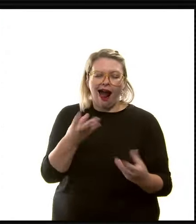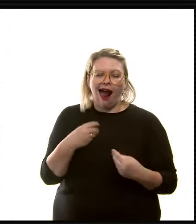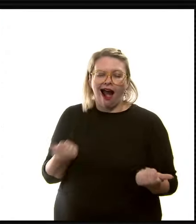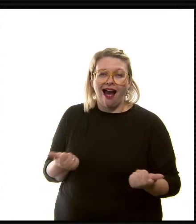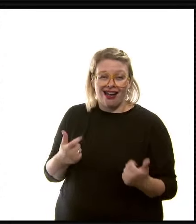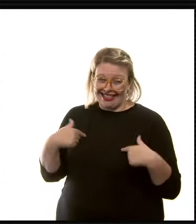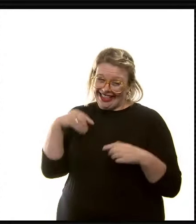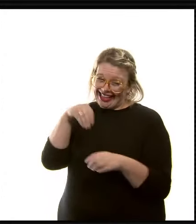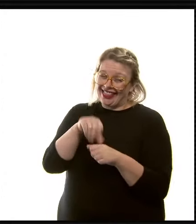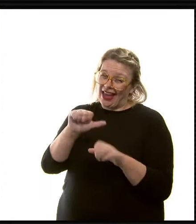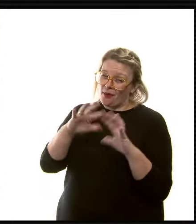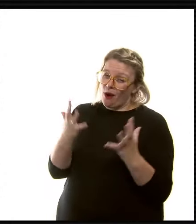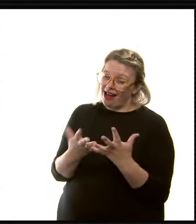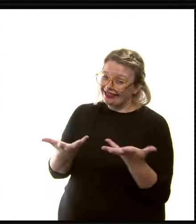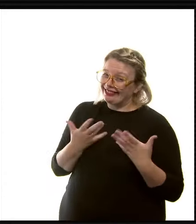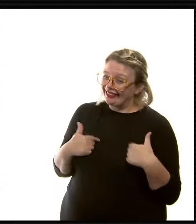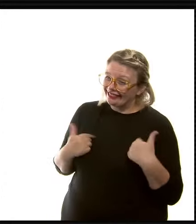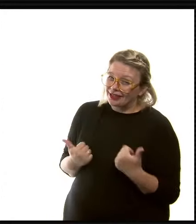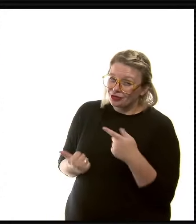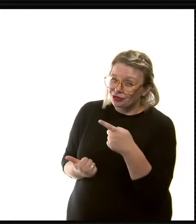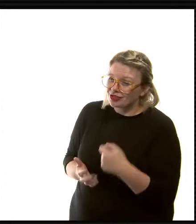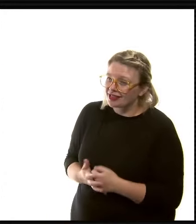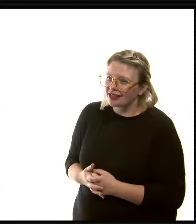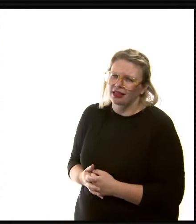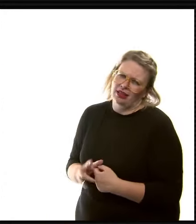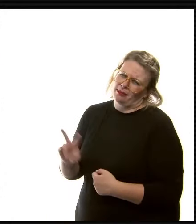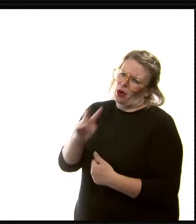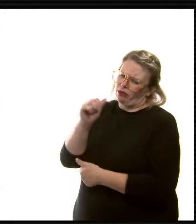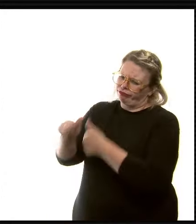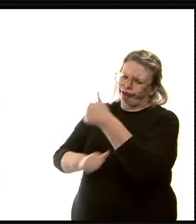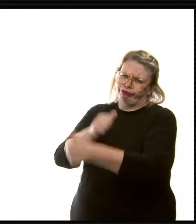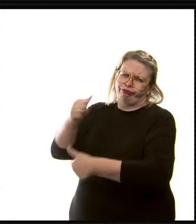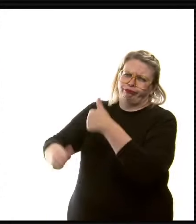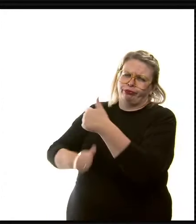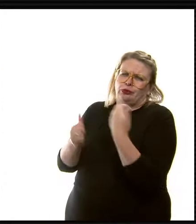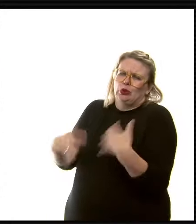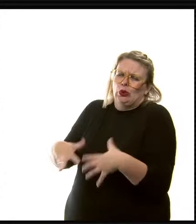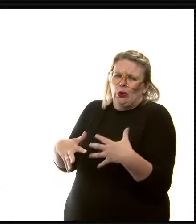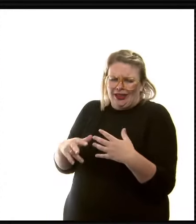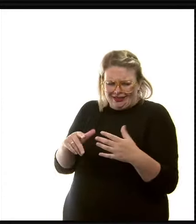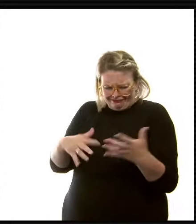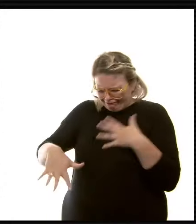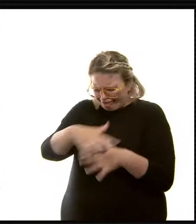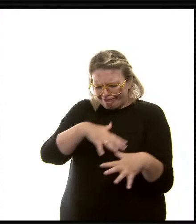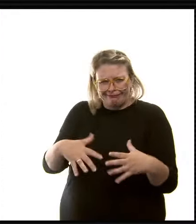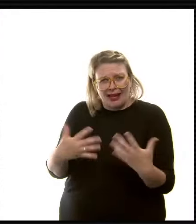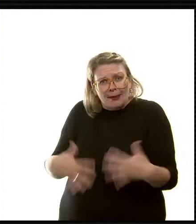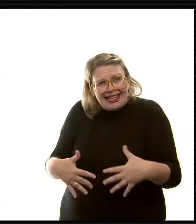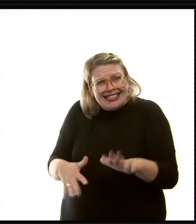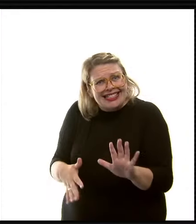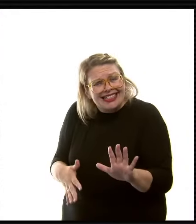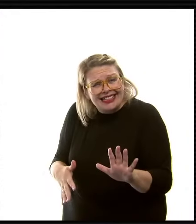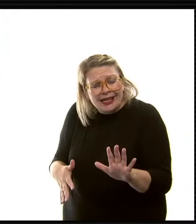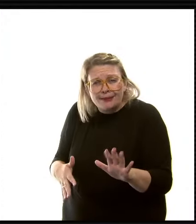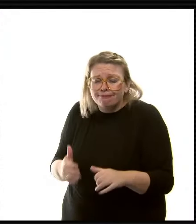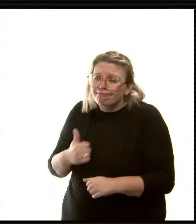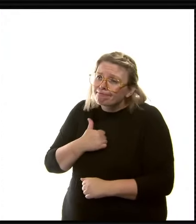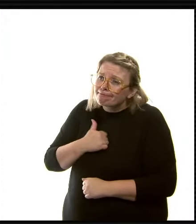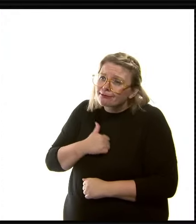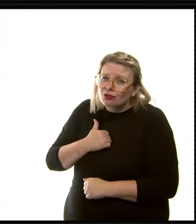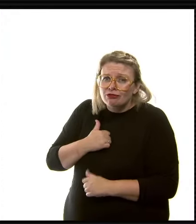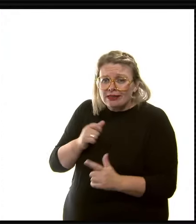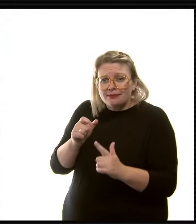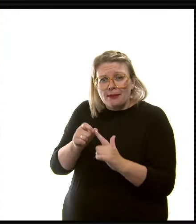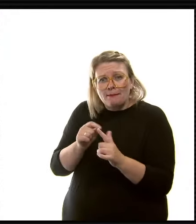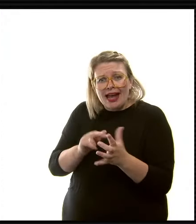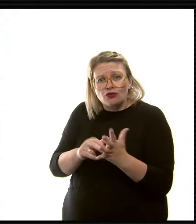world. Well, congratulations, both of you. This is such an amazing set. Although, sadly, it's time to say farewell to Pandora for